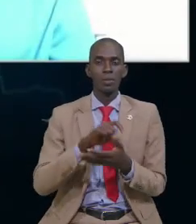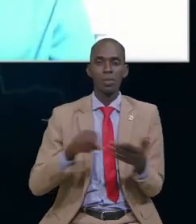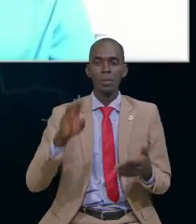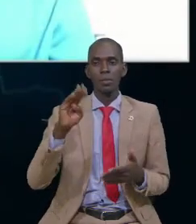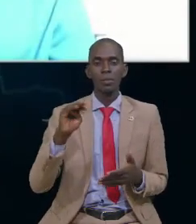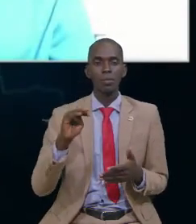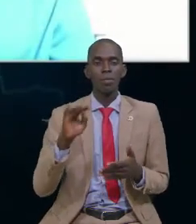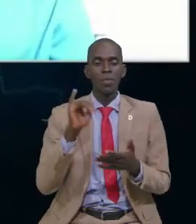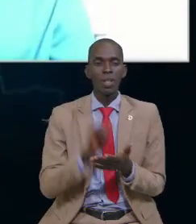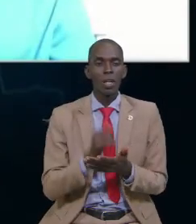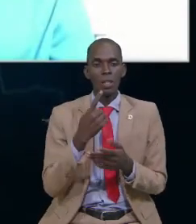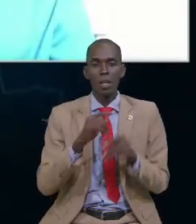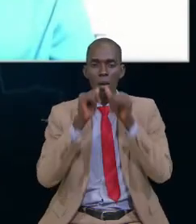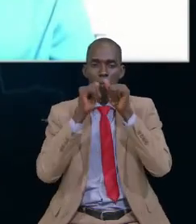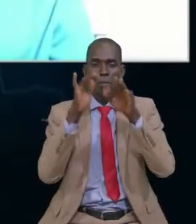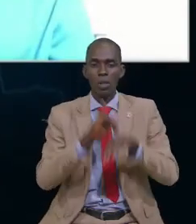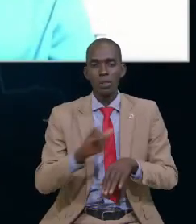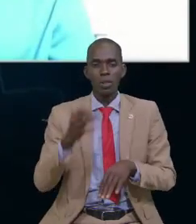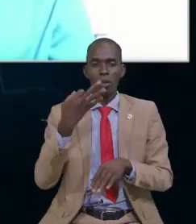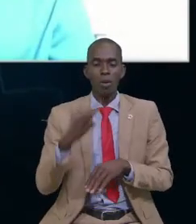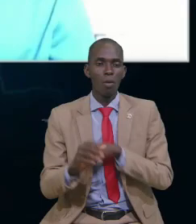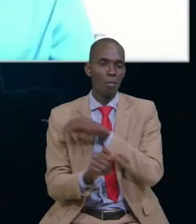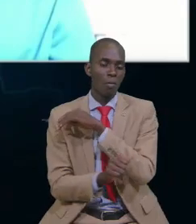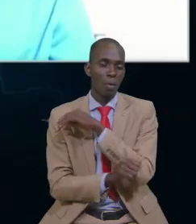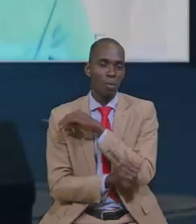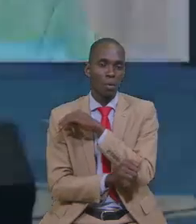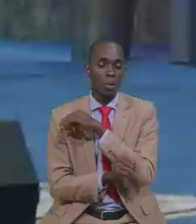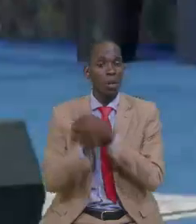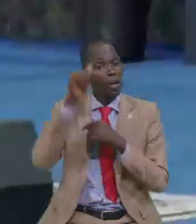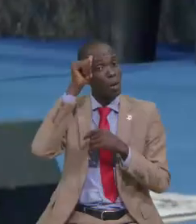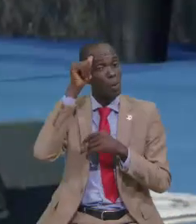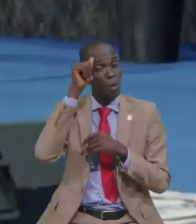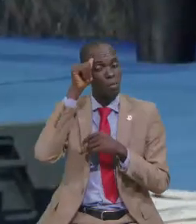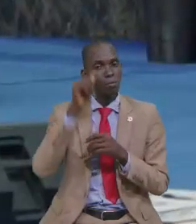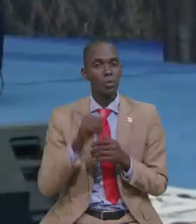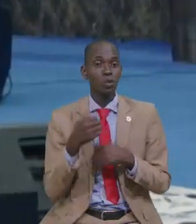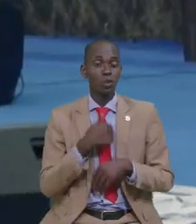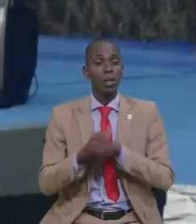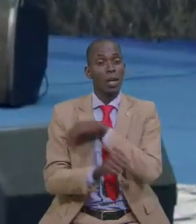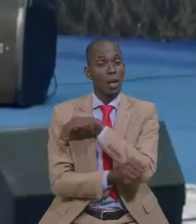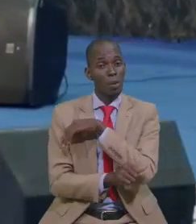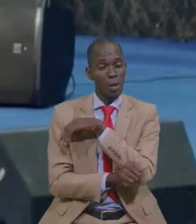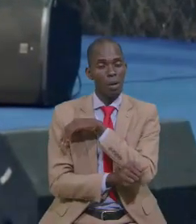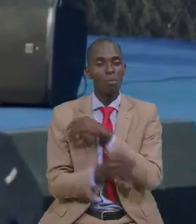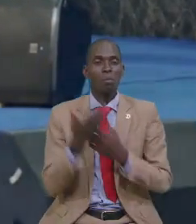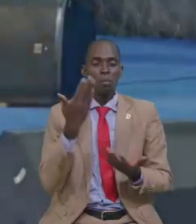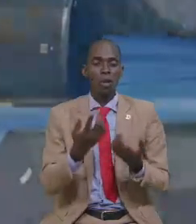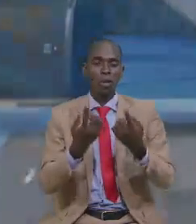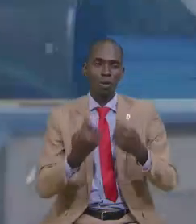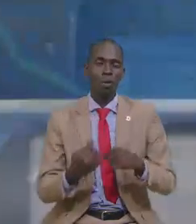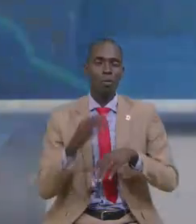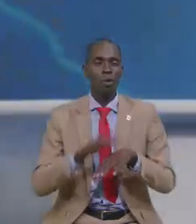the blessing of Abraham might come on the Gentiles